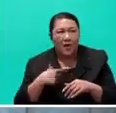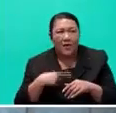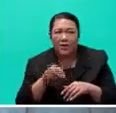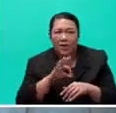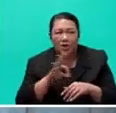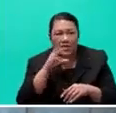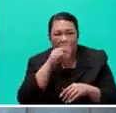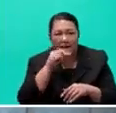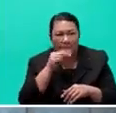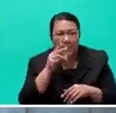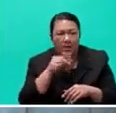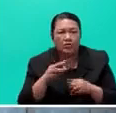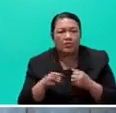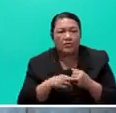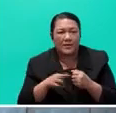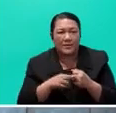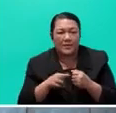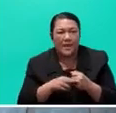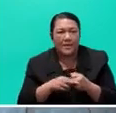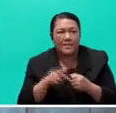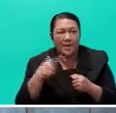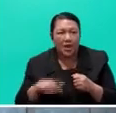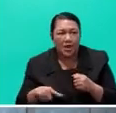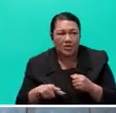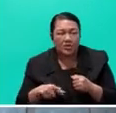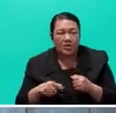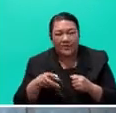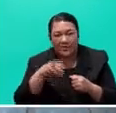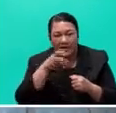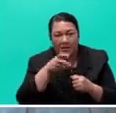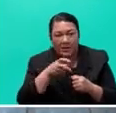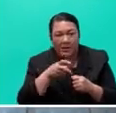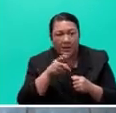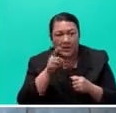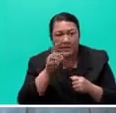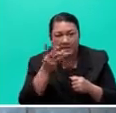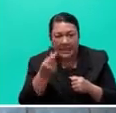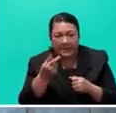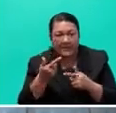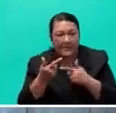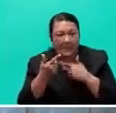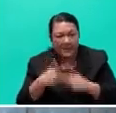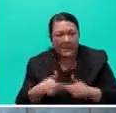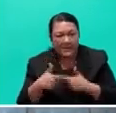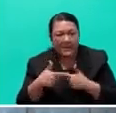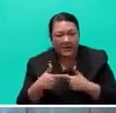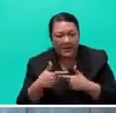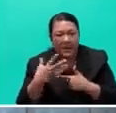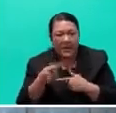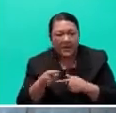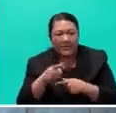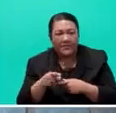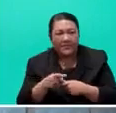to fix it because of some of the restrictions that are actually put in place because it's a World Heritage Site